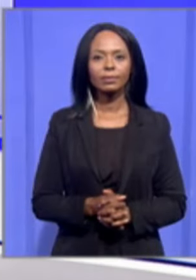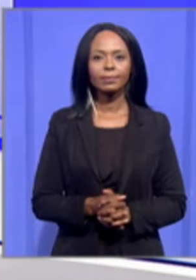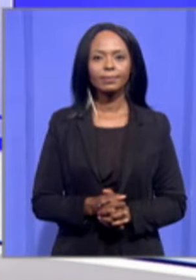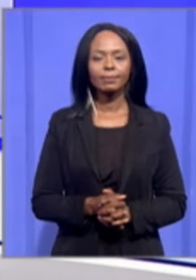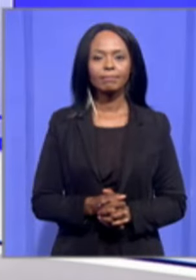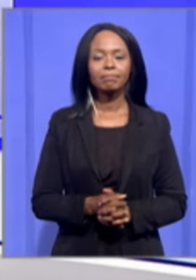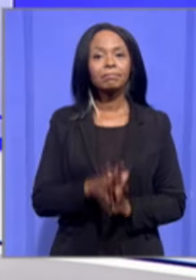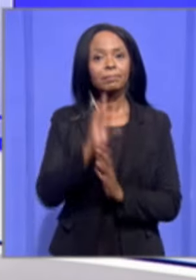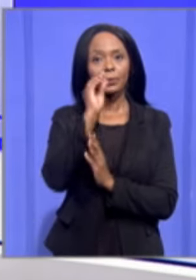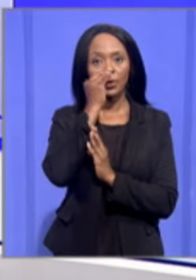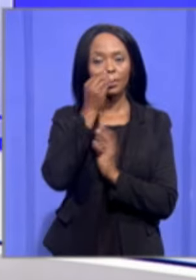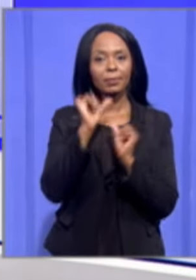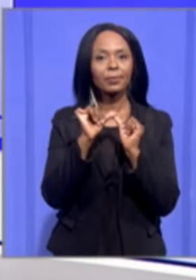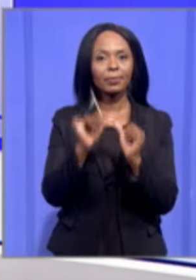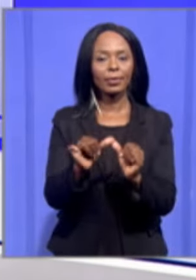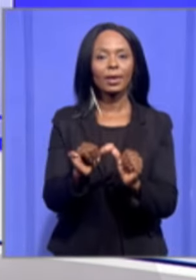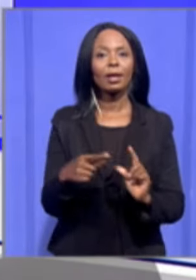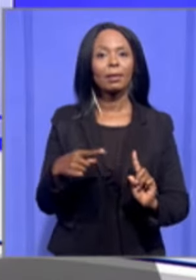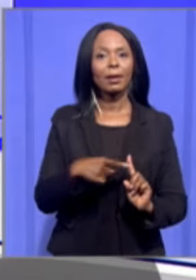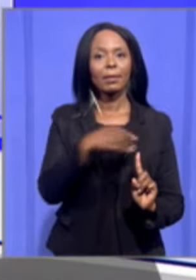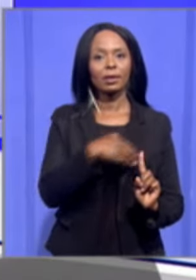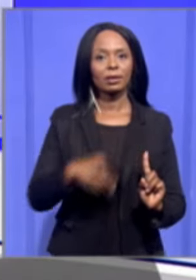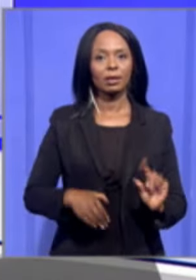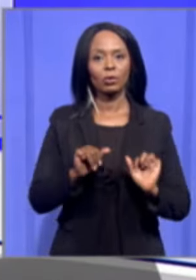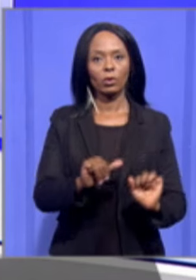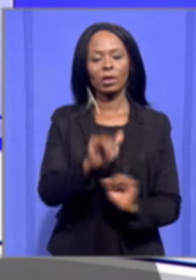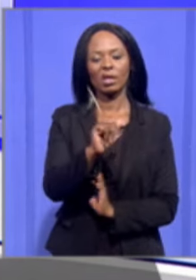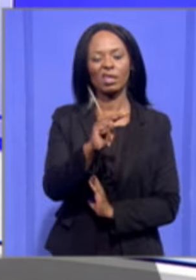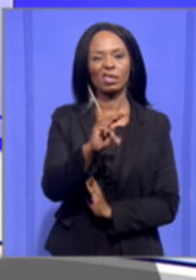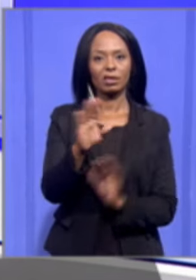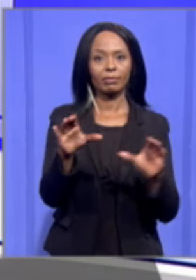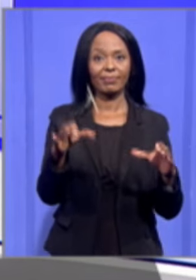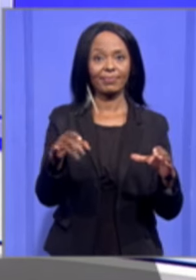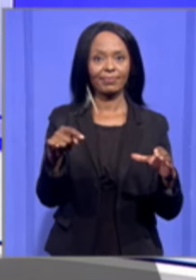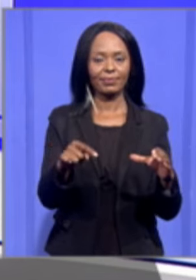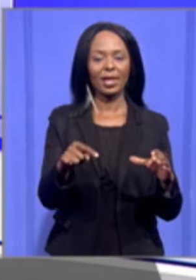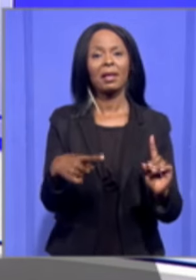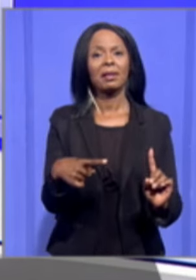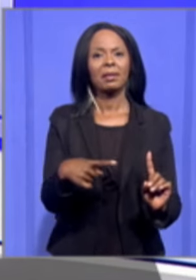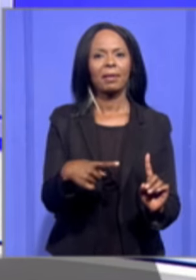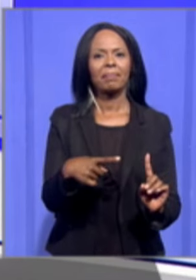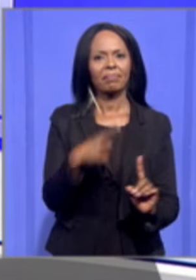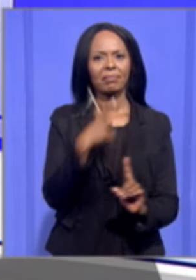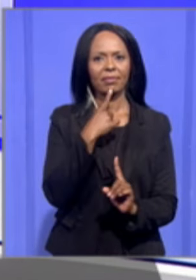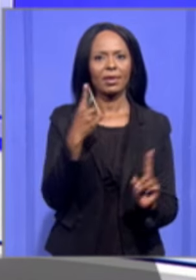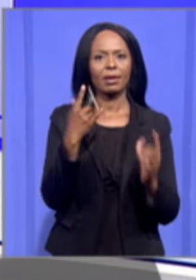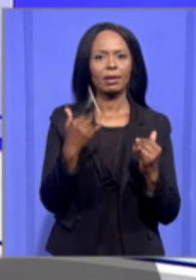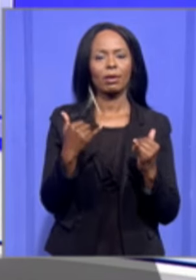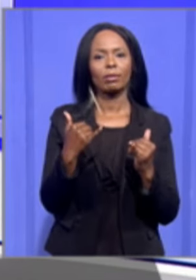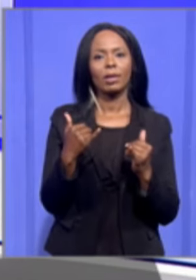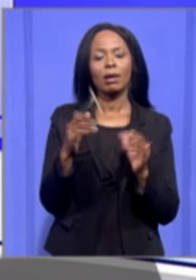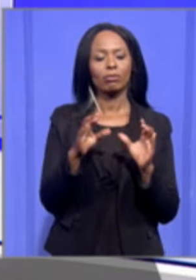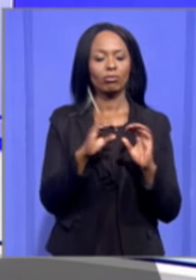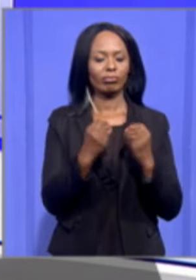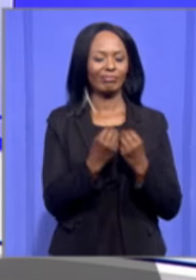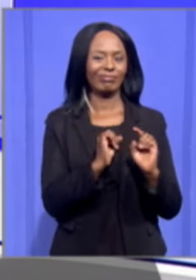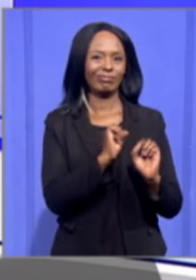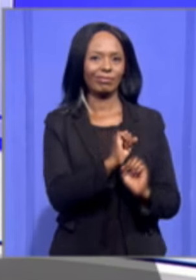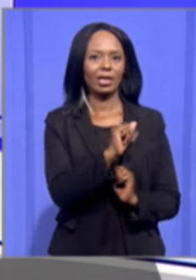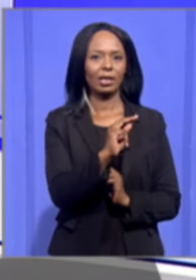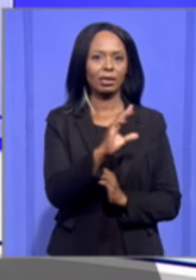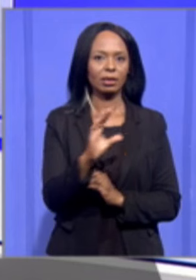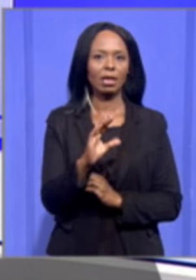Fa re tswela pele, Moporesidente wa ANC, Cyril Ramaphosa, a re lekoko le tla rwala maikarabelo a go fitlha ditikololo tsa